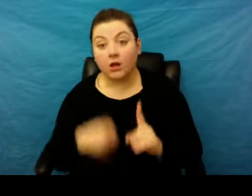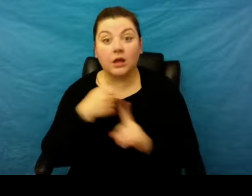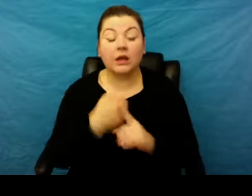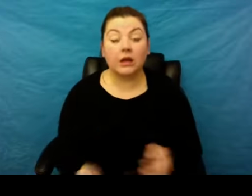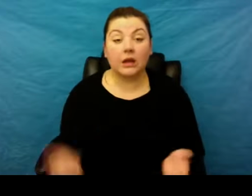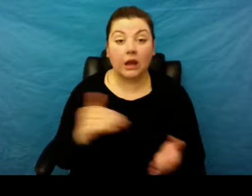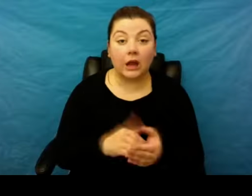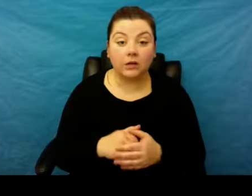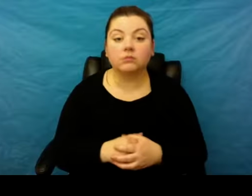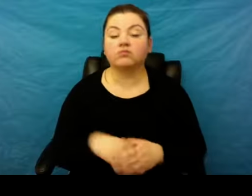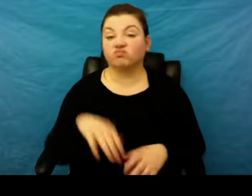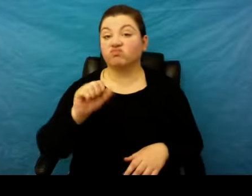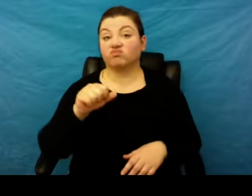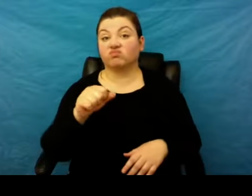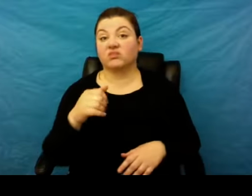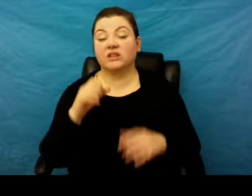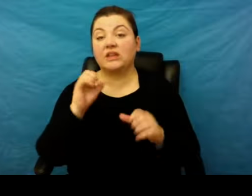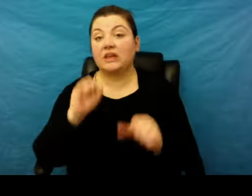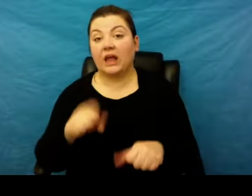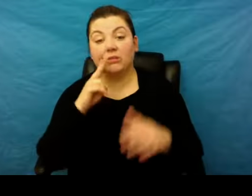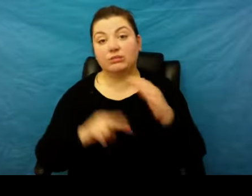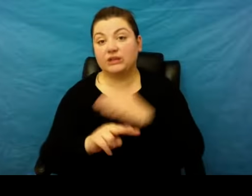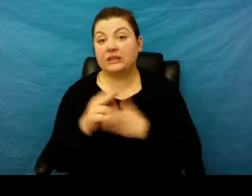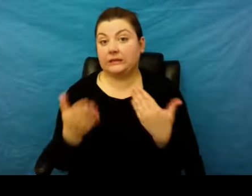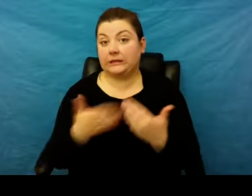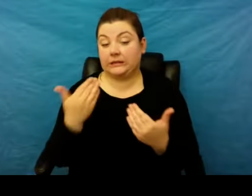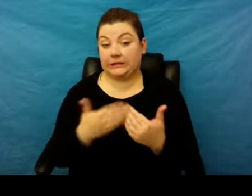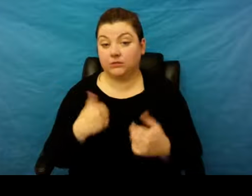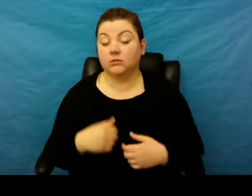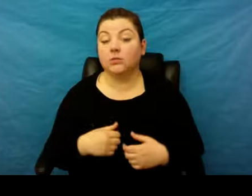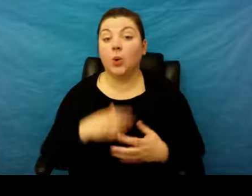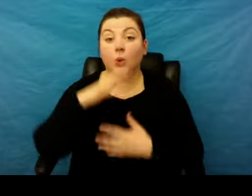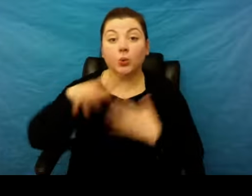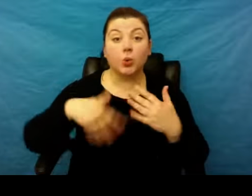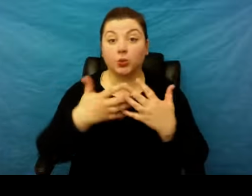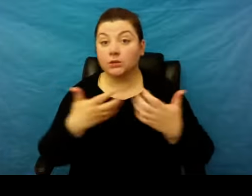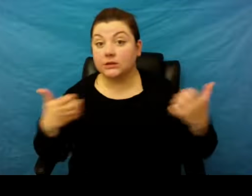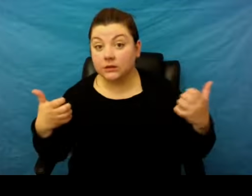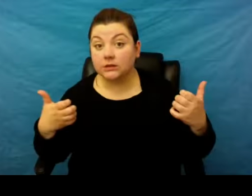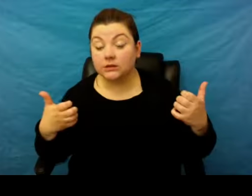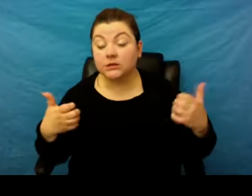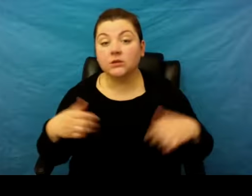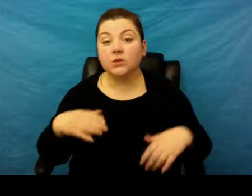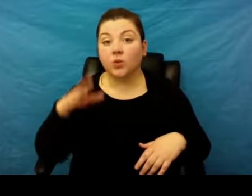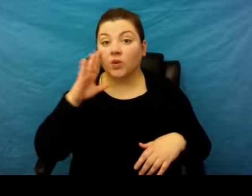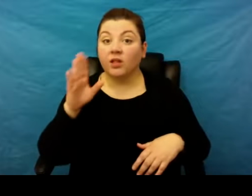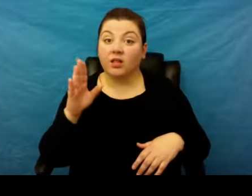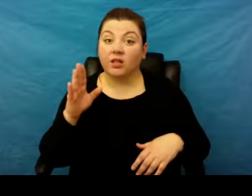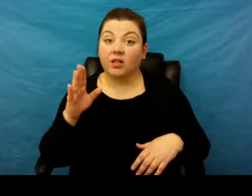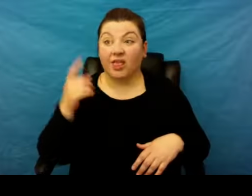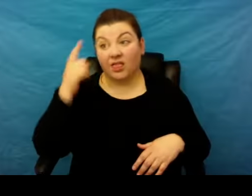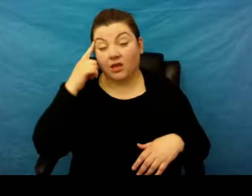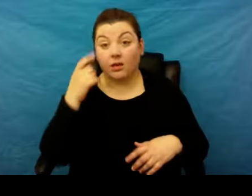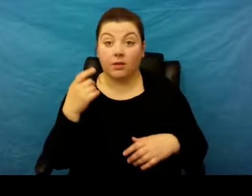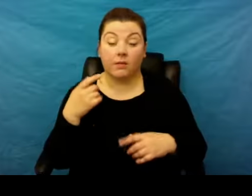is incredibly predictable, and so I think social distancing will be for months to potentially